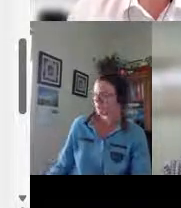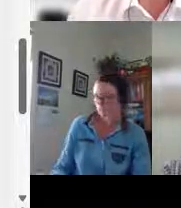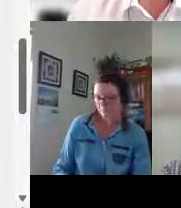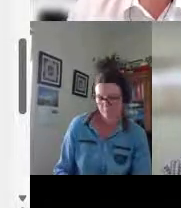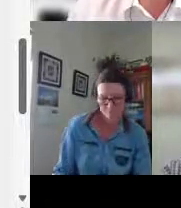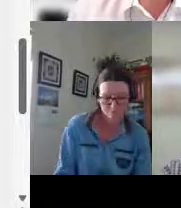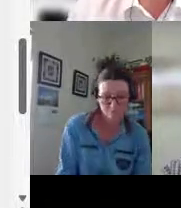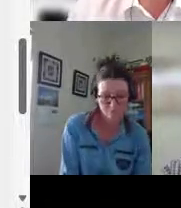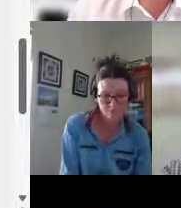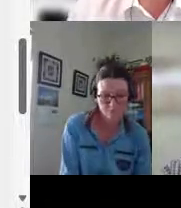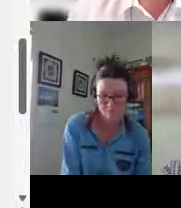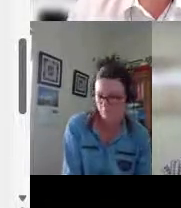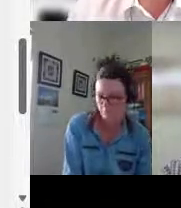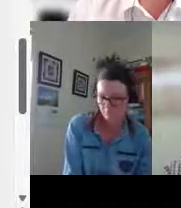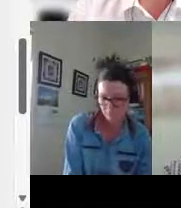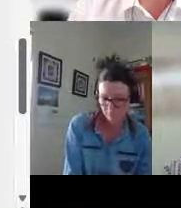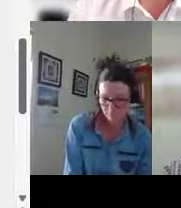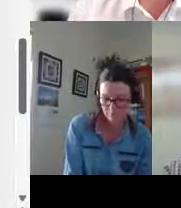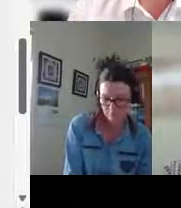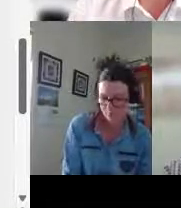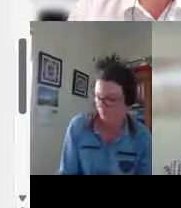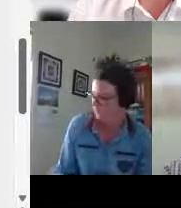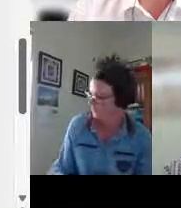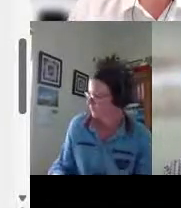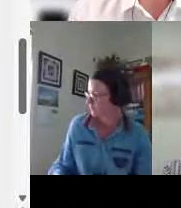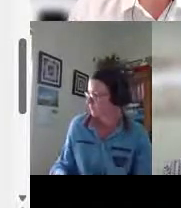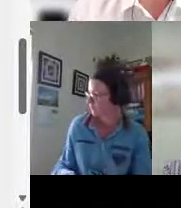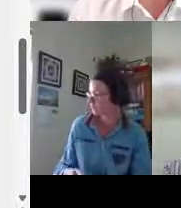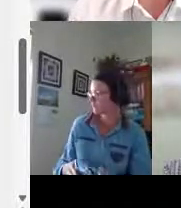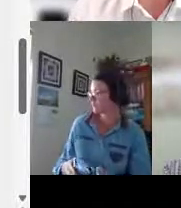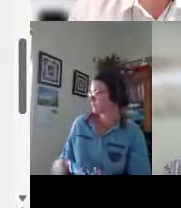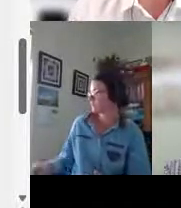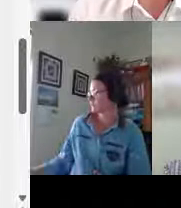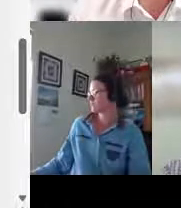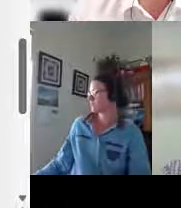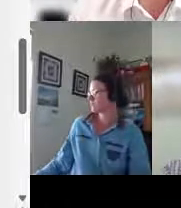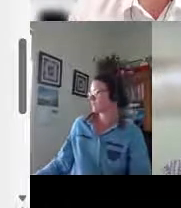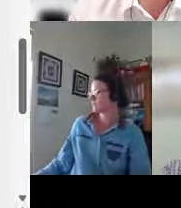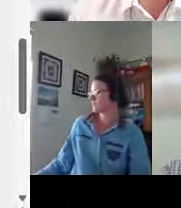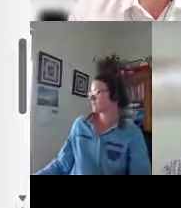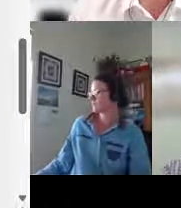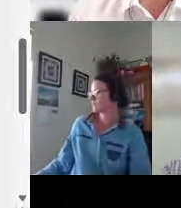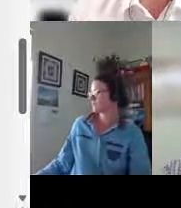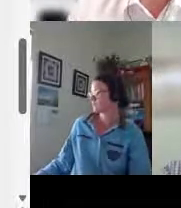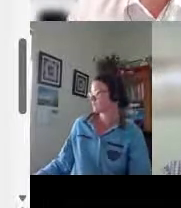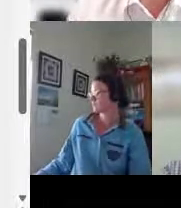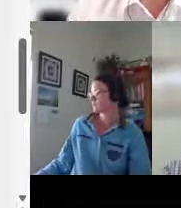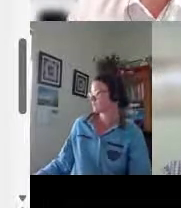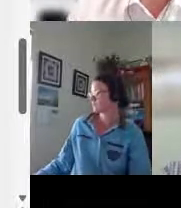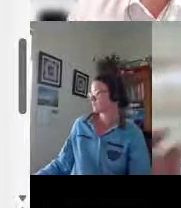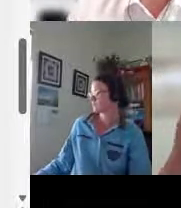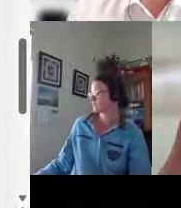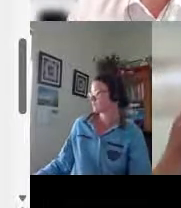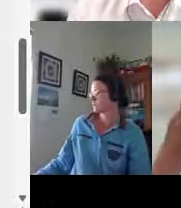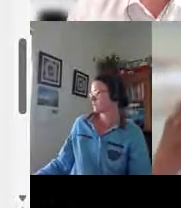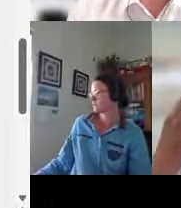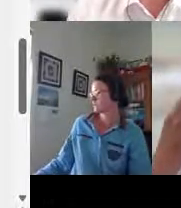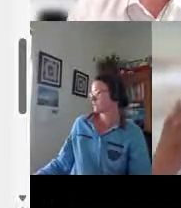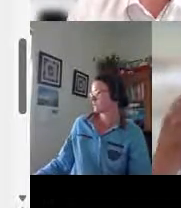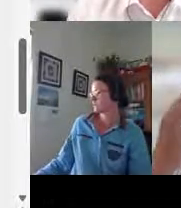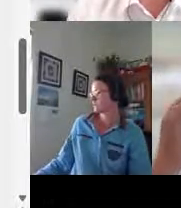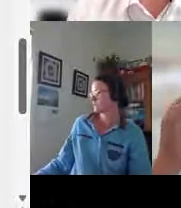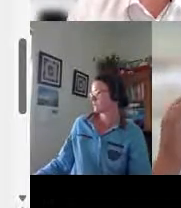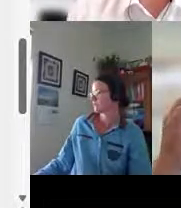shape? Have risks been identified and are there mitigation strategies in place for those? And then merit